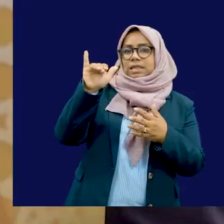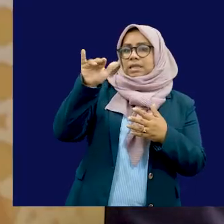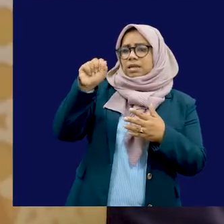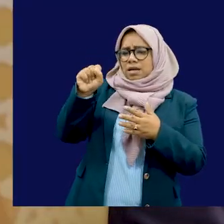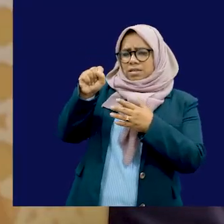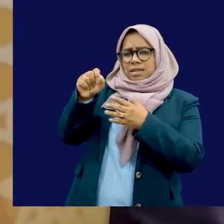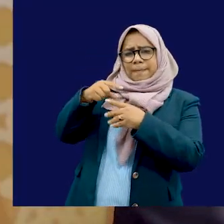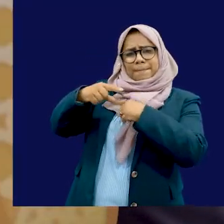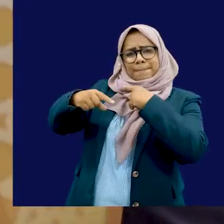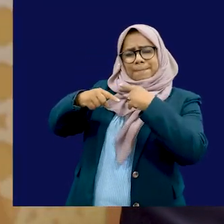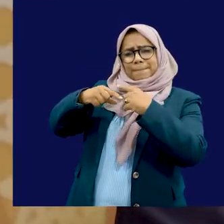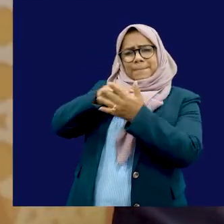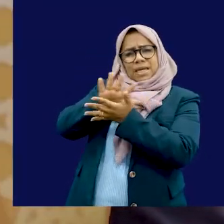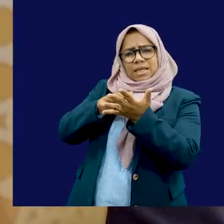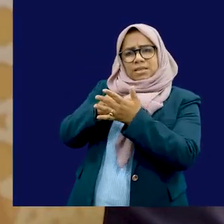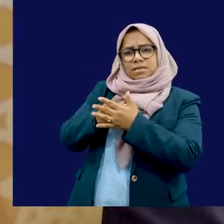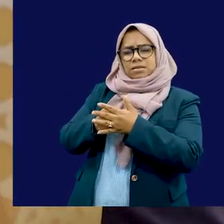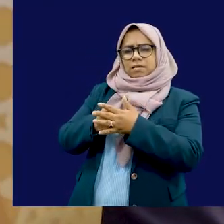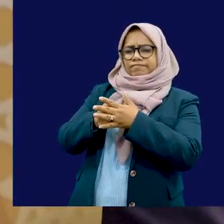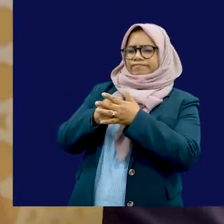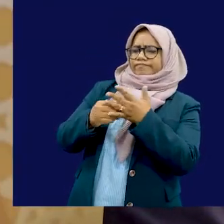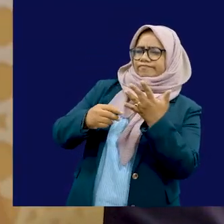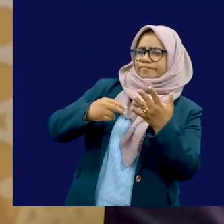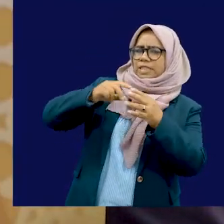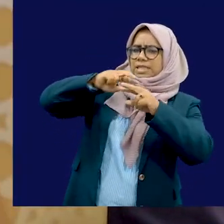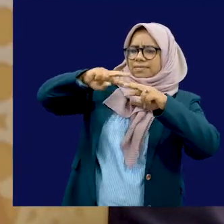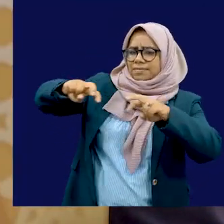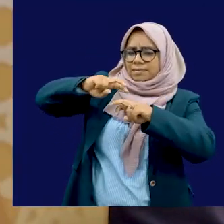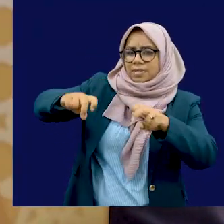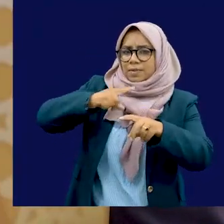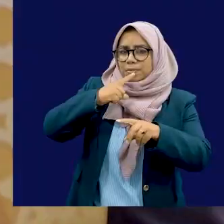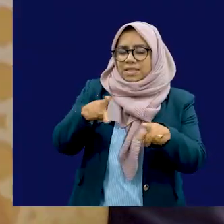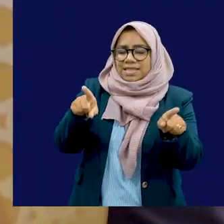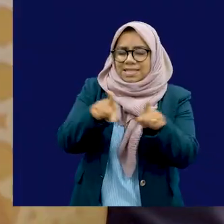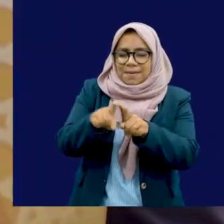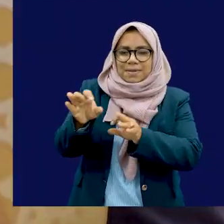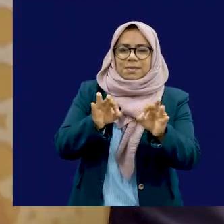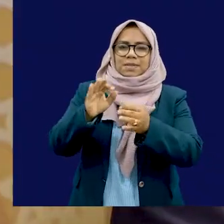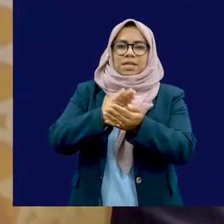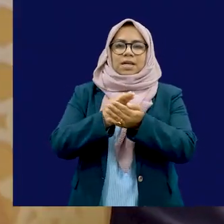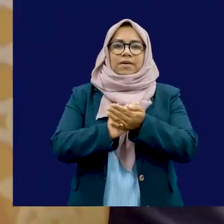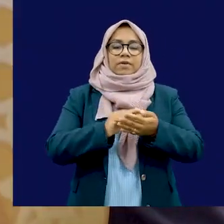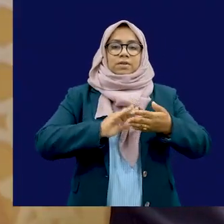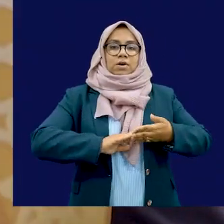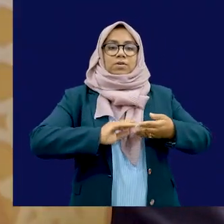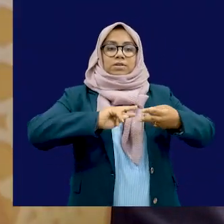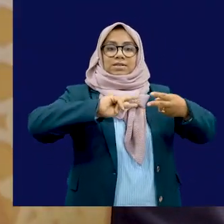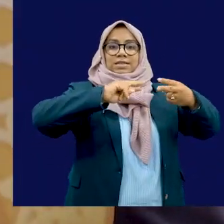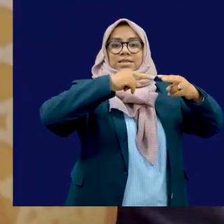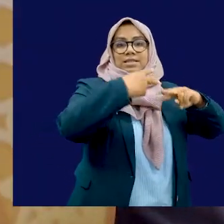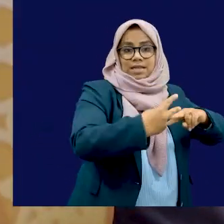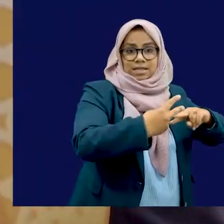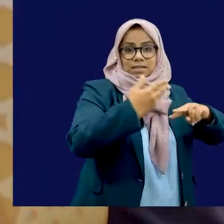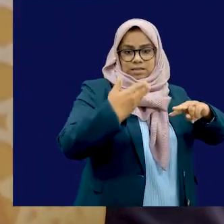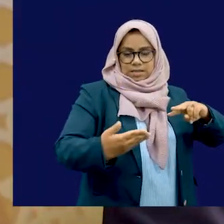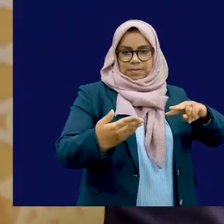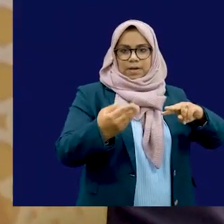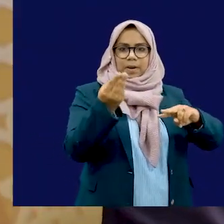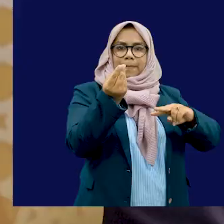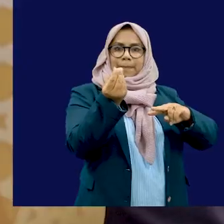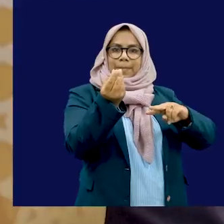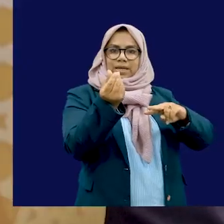analogical reasoning on gold and silver, and they have extended the ruling to currency notes, as